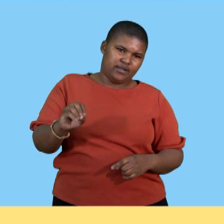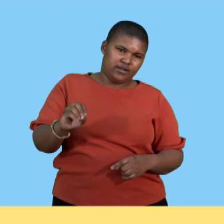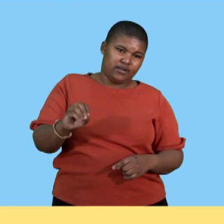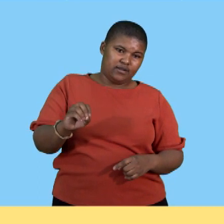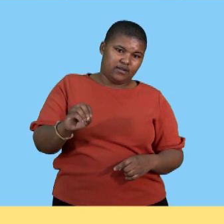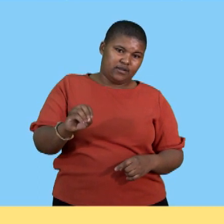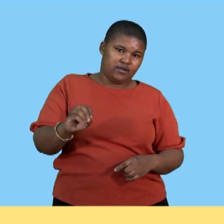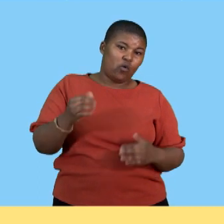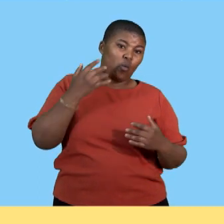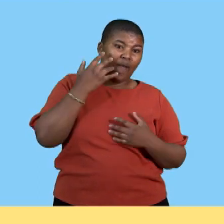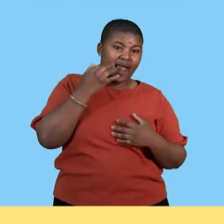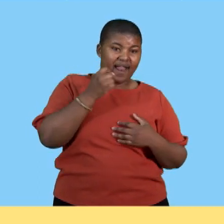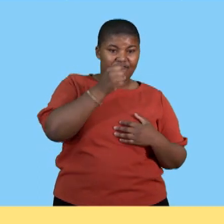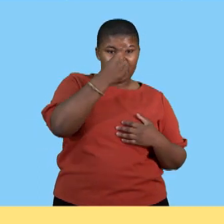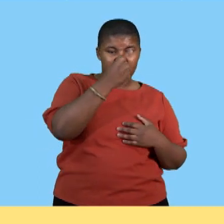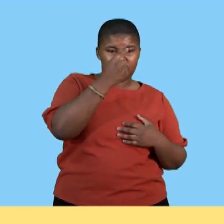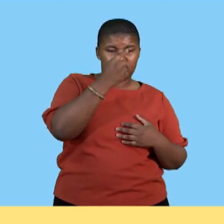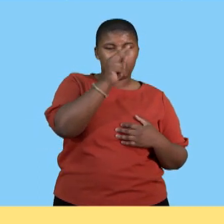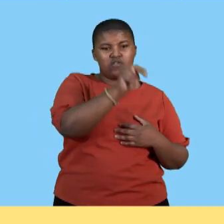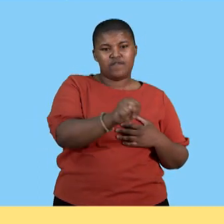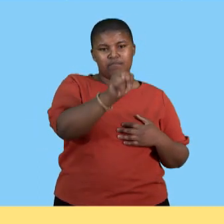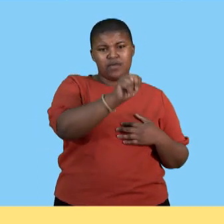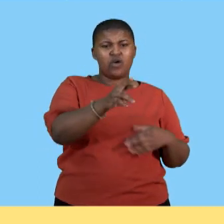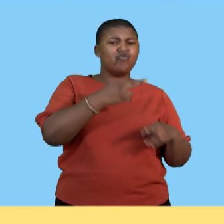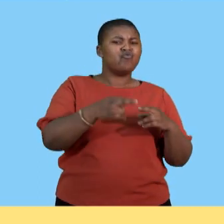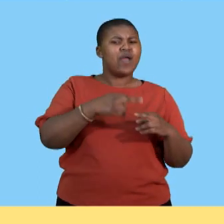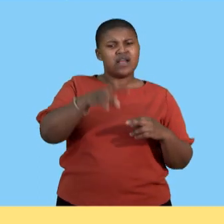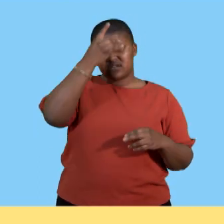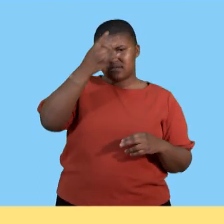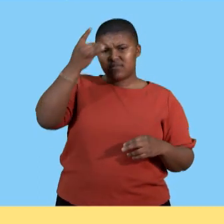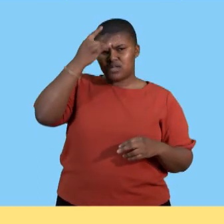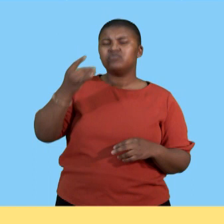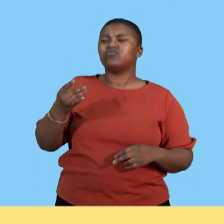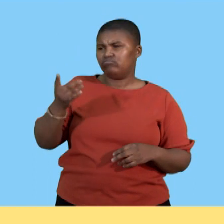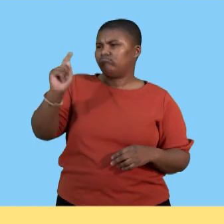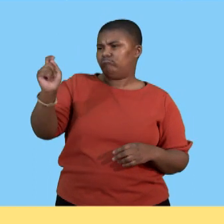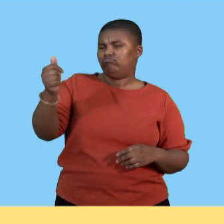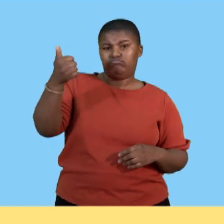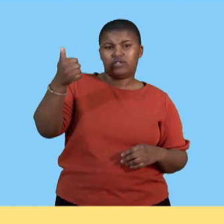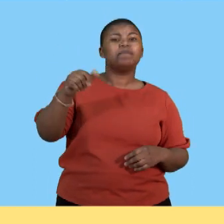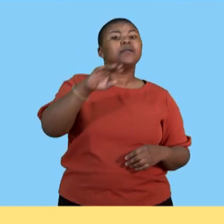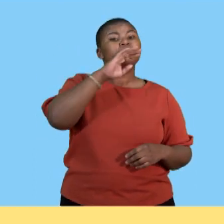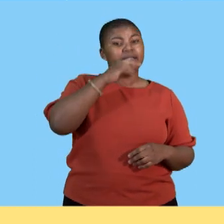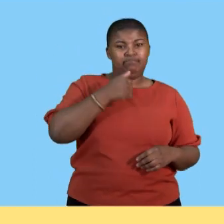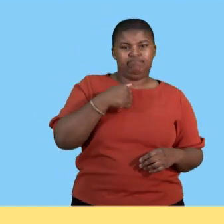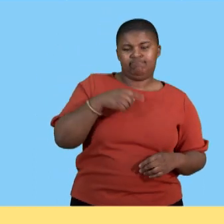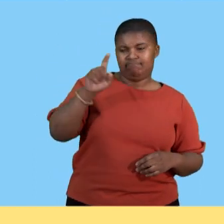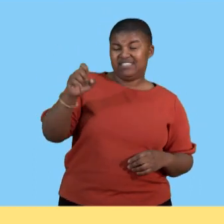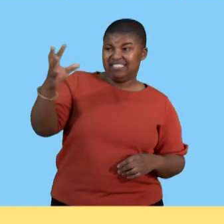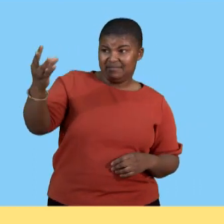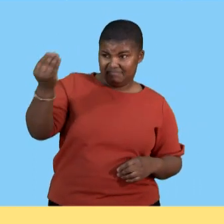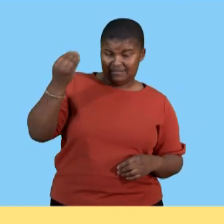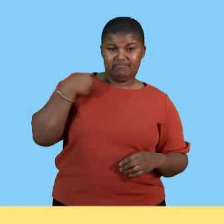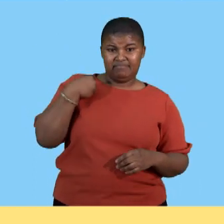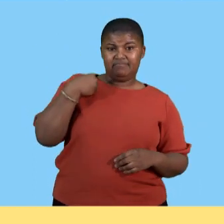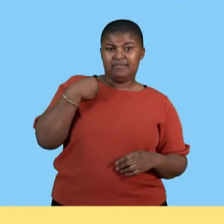March was received and deposited. So we are supposed to receive rent from March, the beginning of the financial